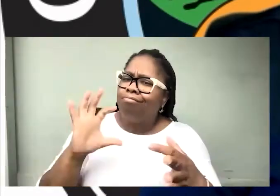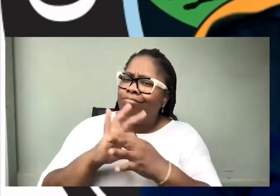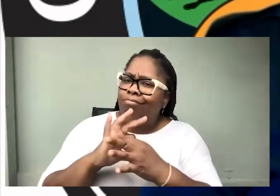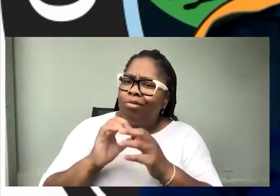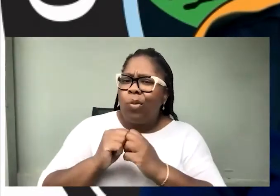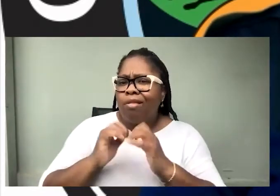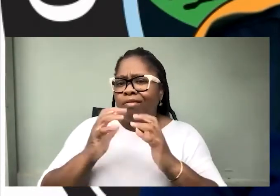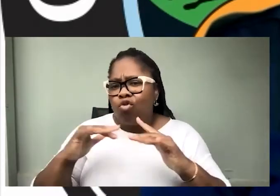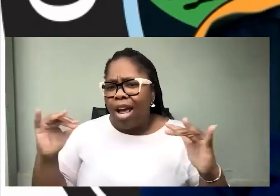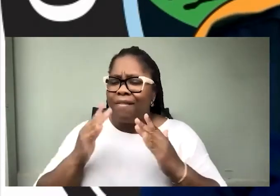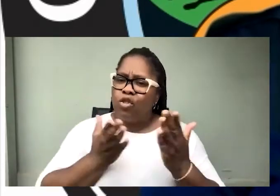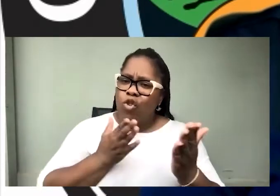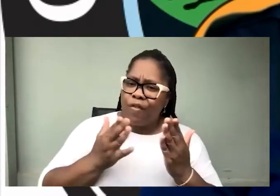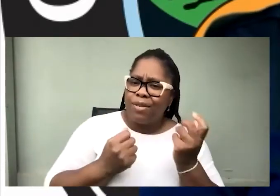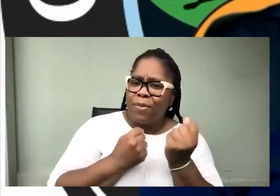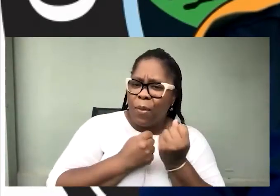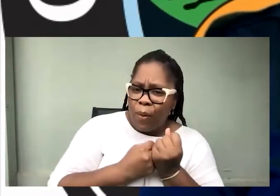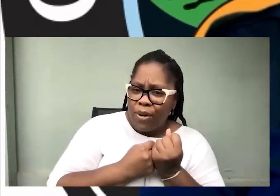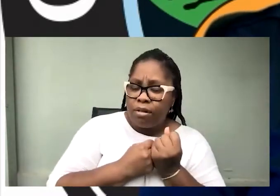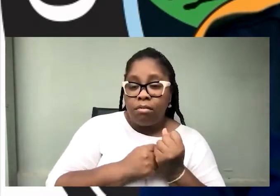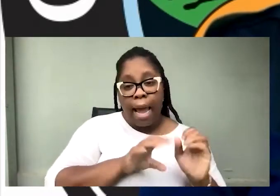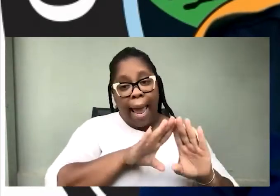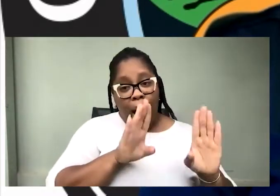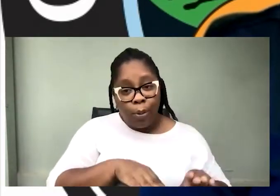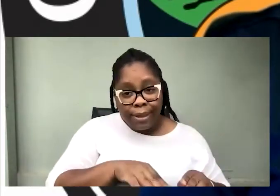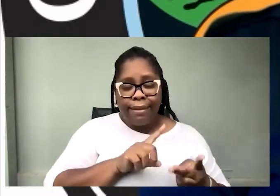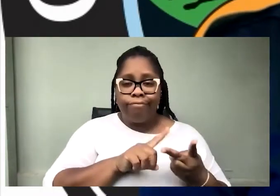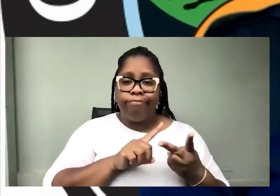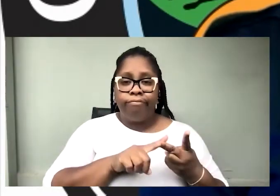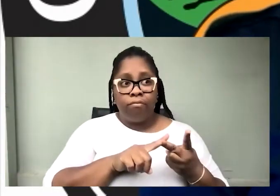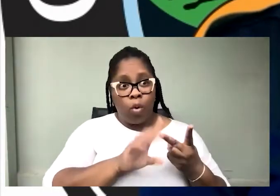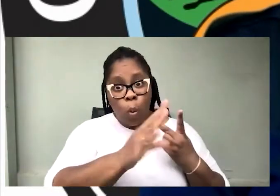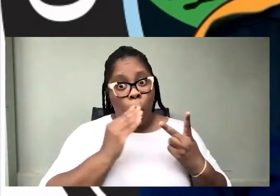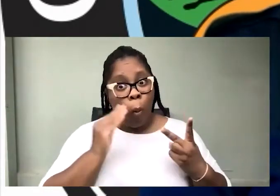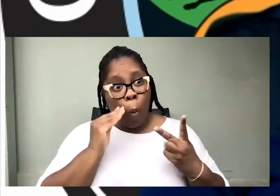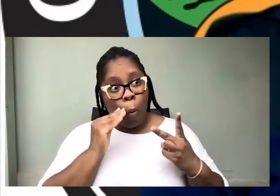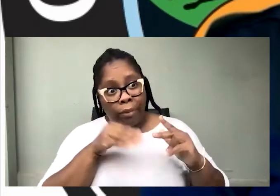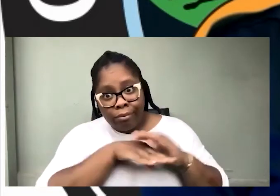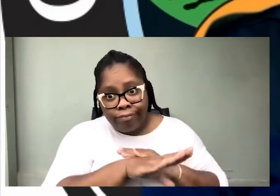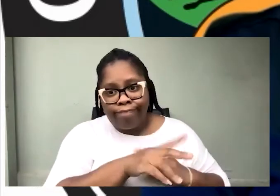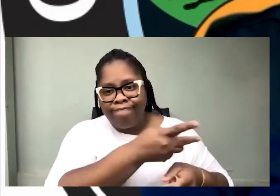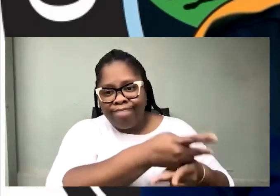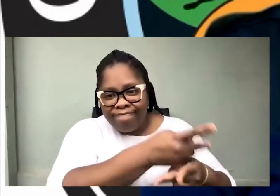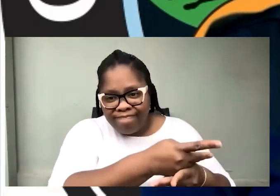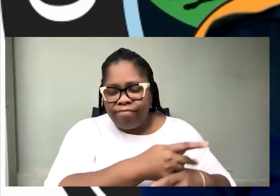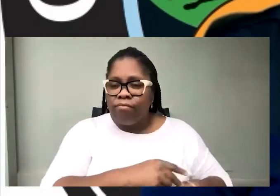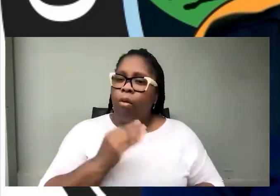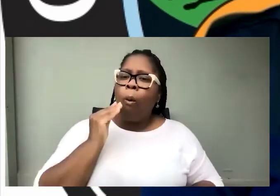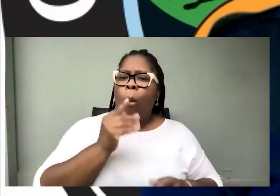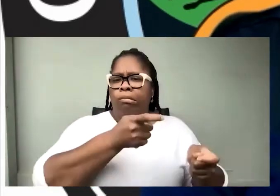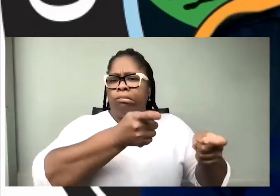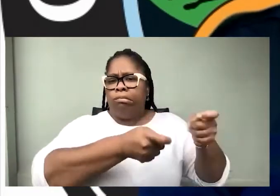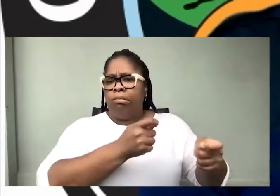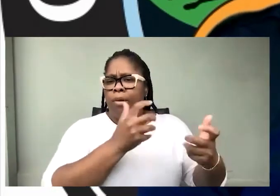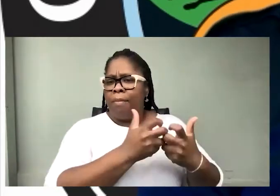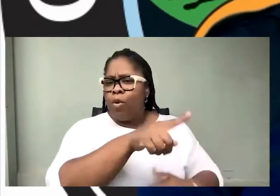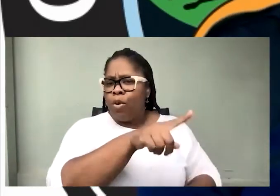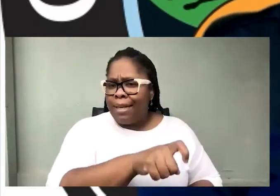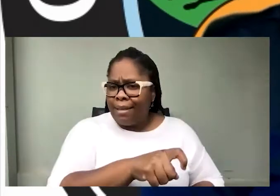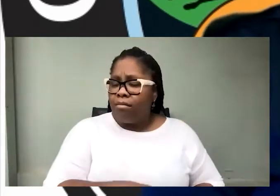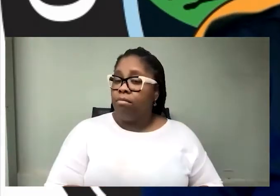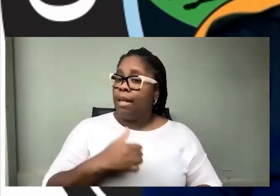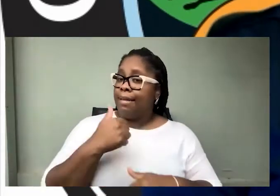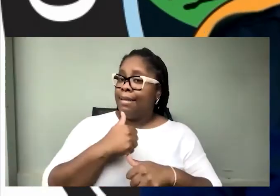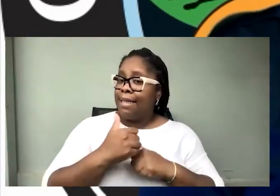supports, such as housing, in-home care, home modifications, assistive technology,